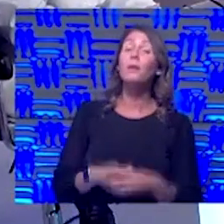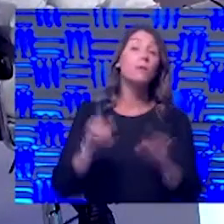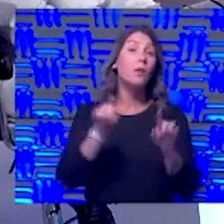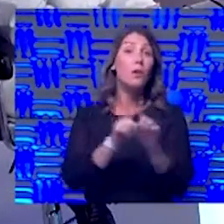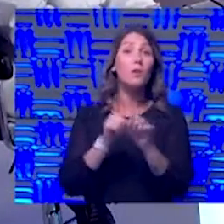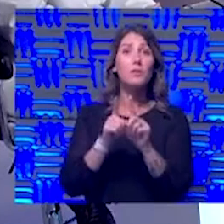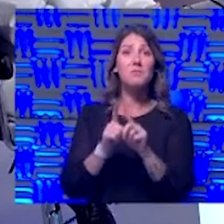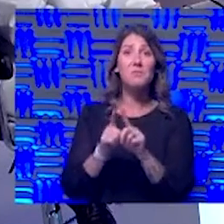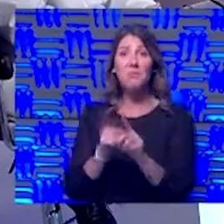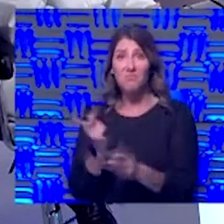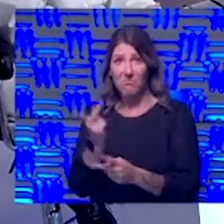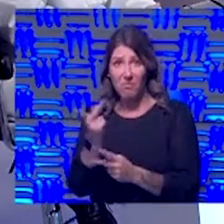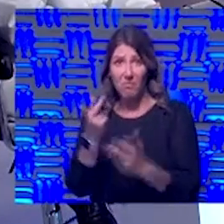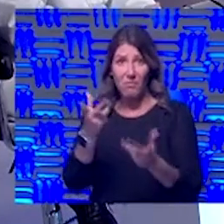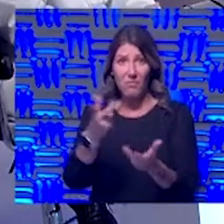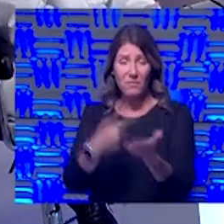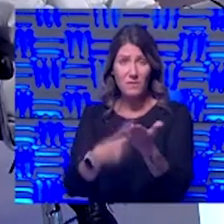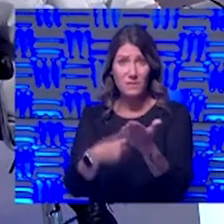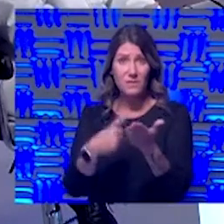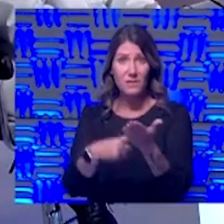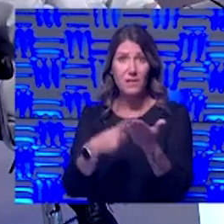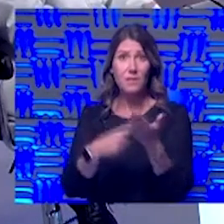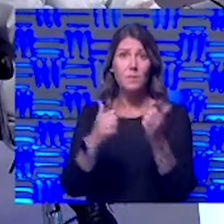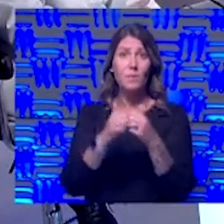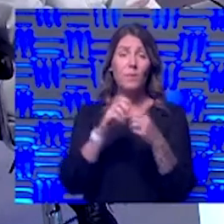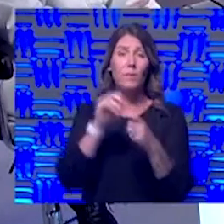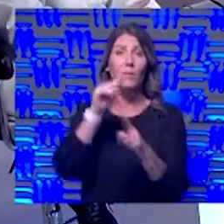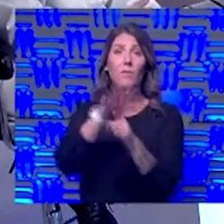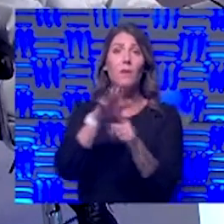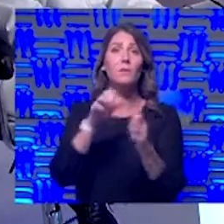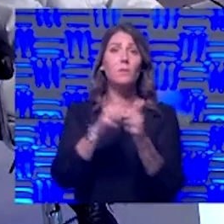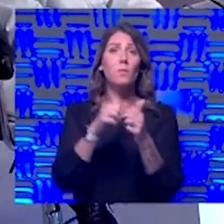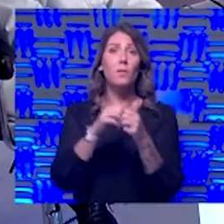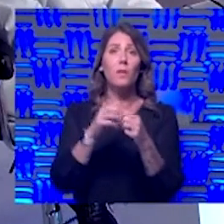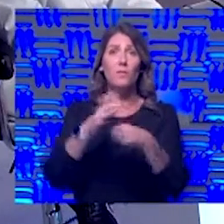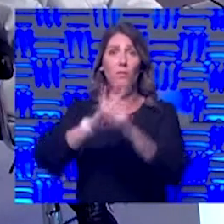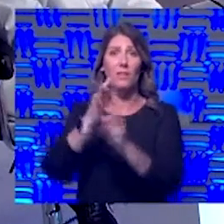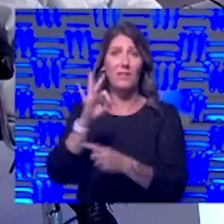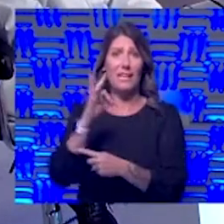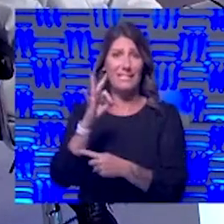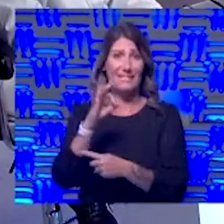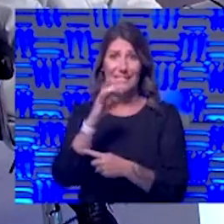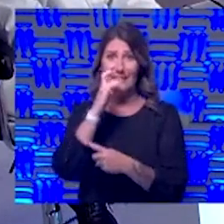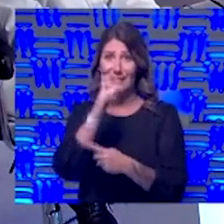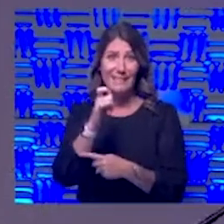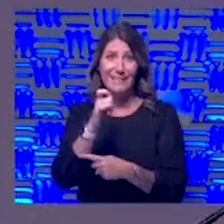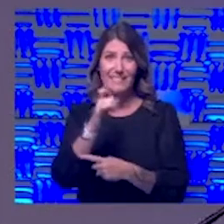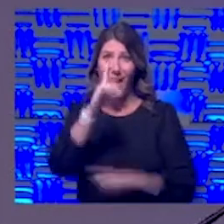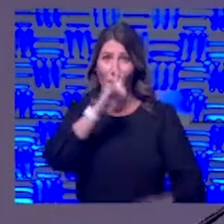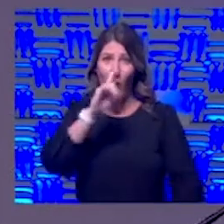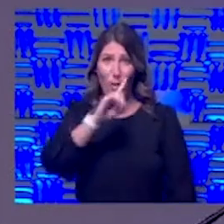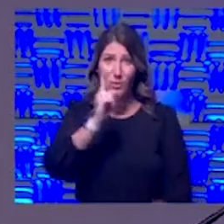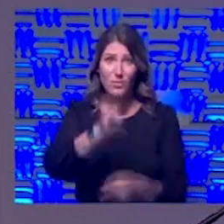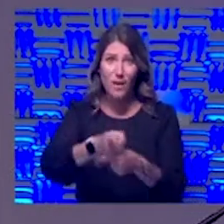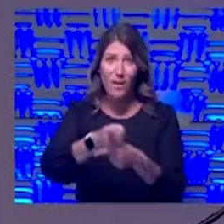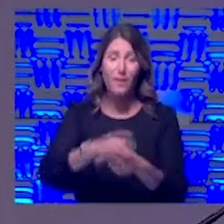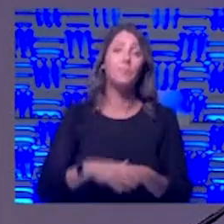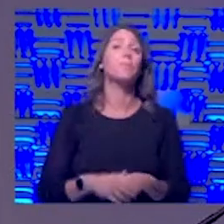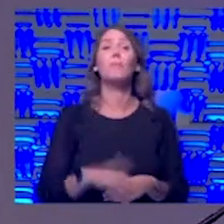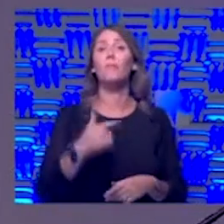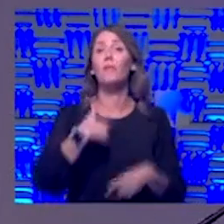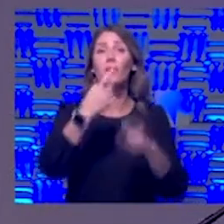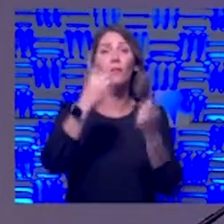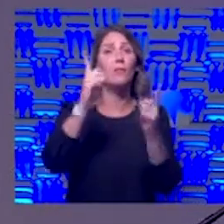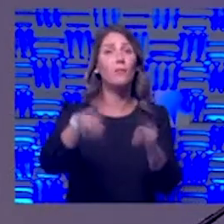you guys have seen this, the effects of COVID in the veteran community. Not a hoax there. Yeah, I agree. Again, you